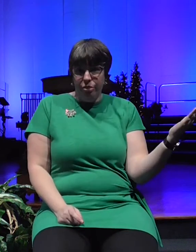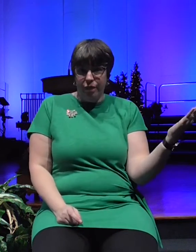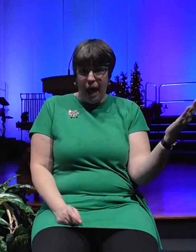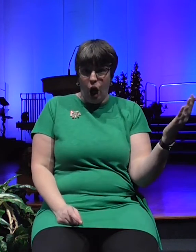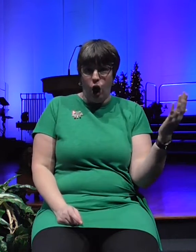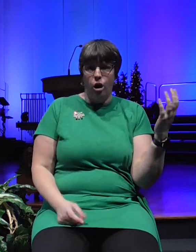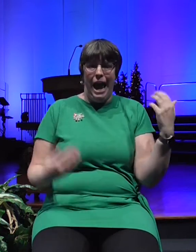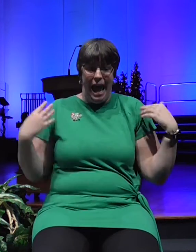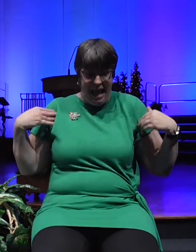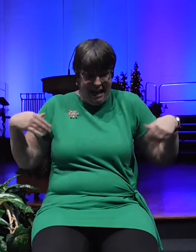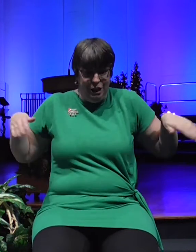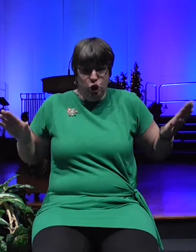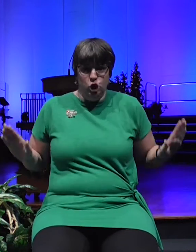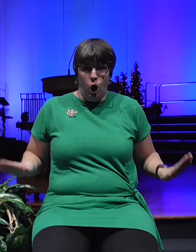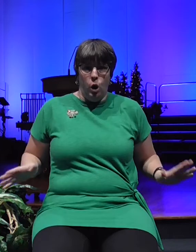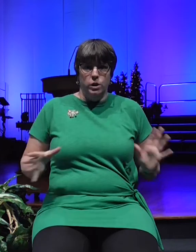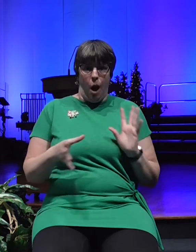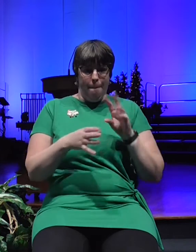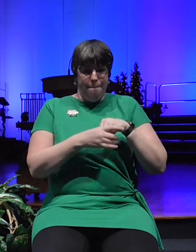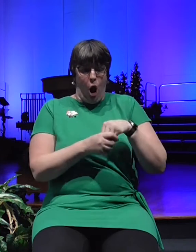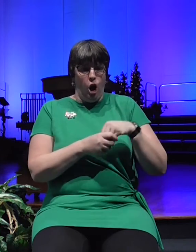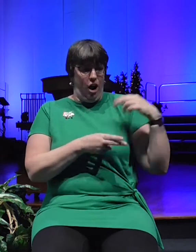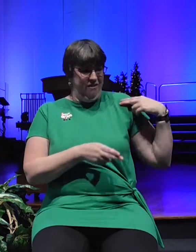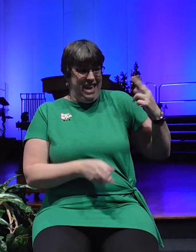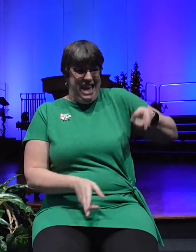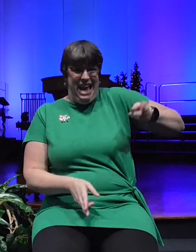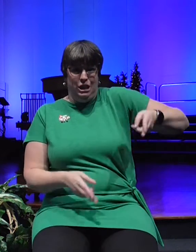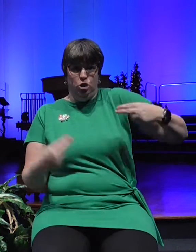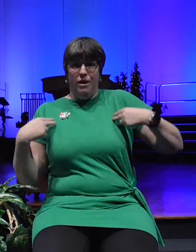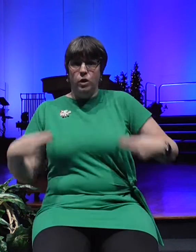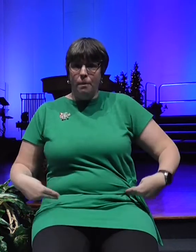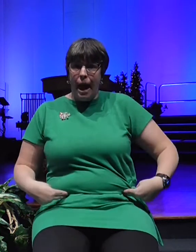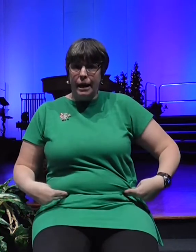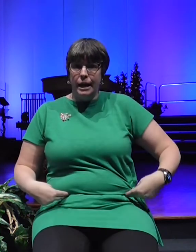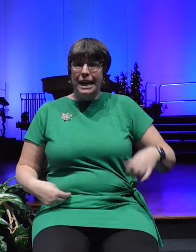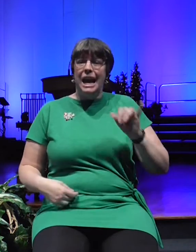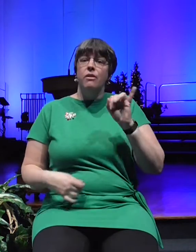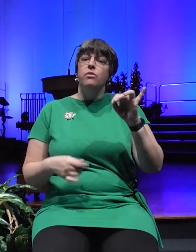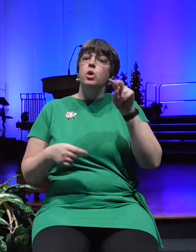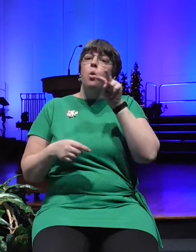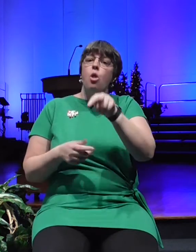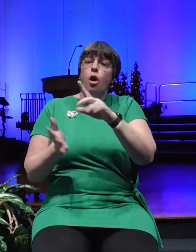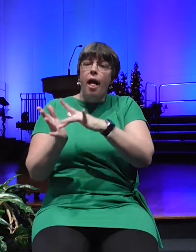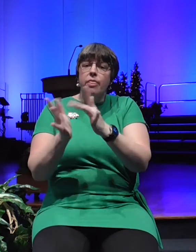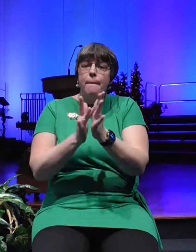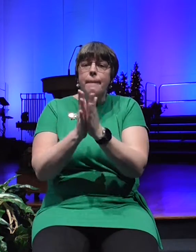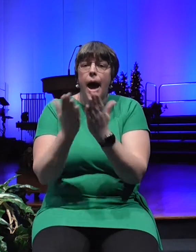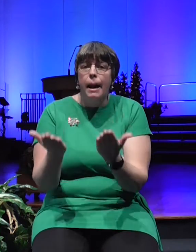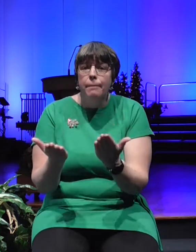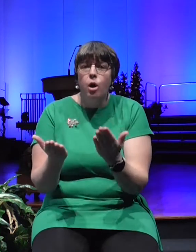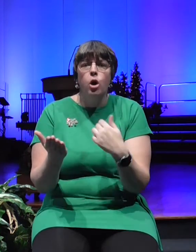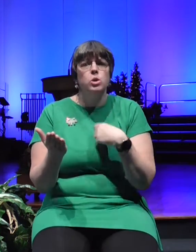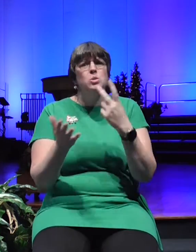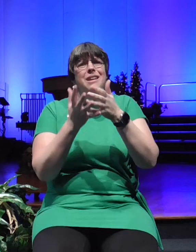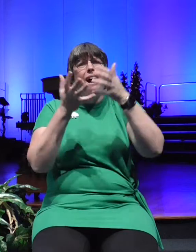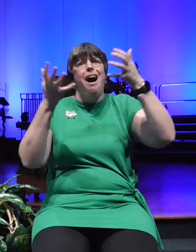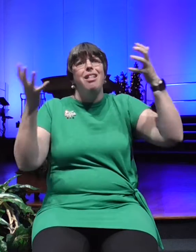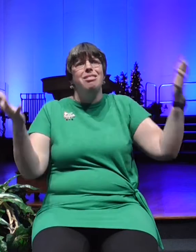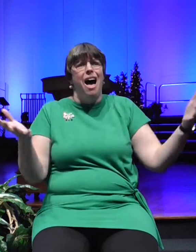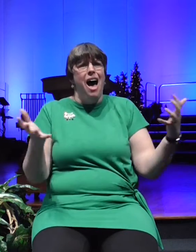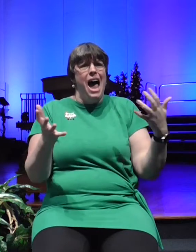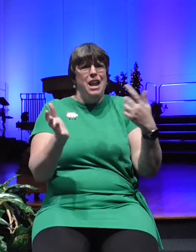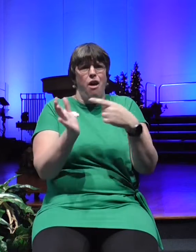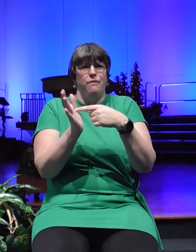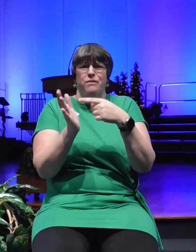the history of humanity. If we look into the Judeo-Christian Bible, we see lots of references to angels